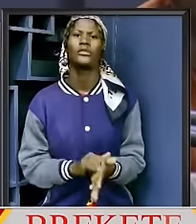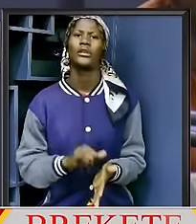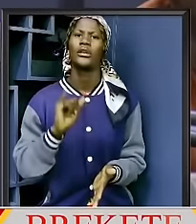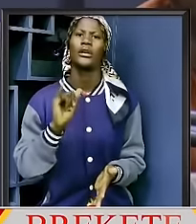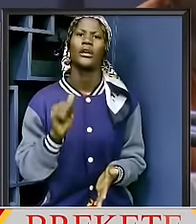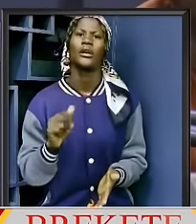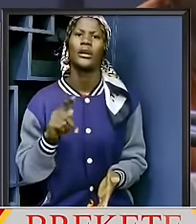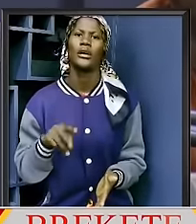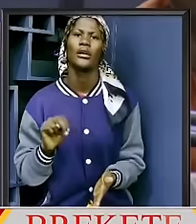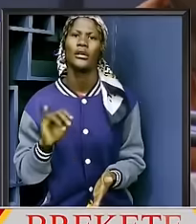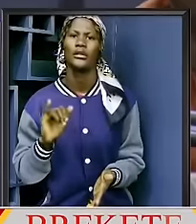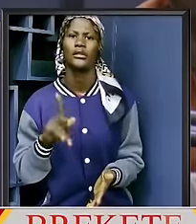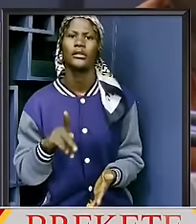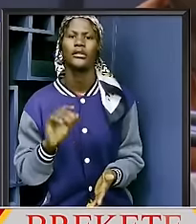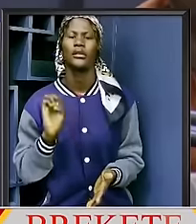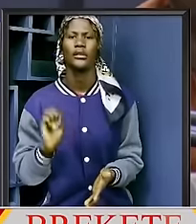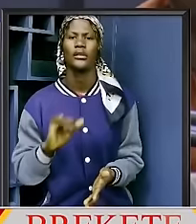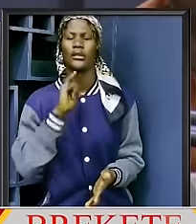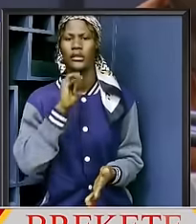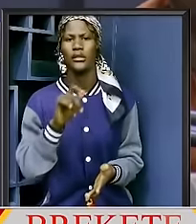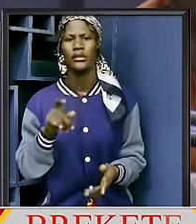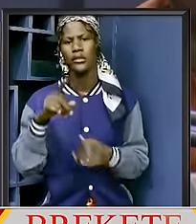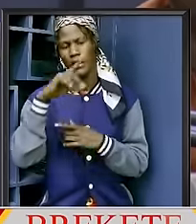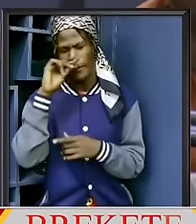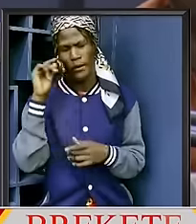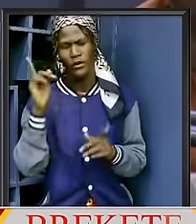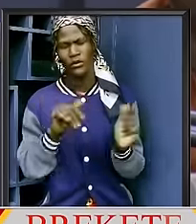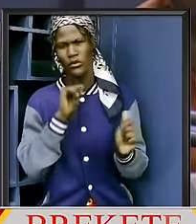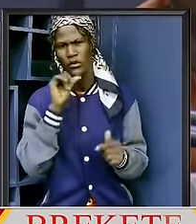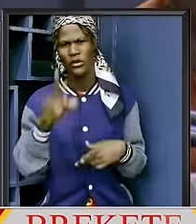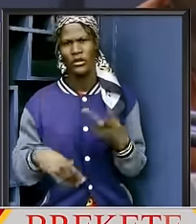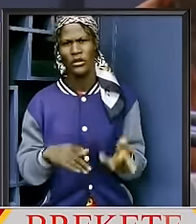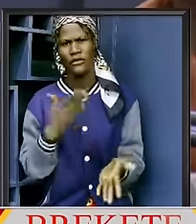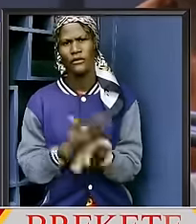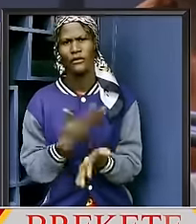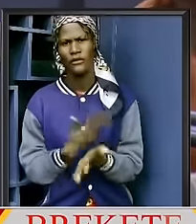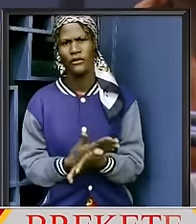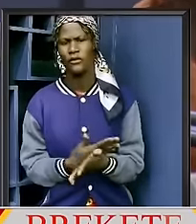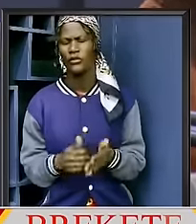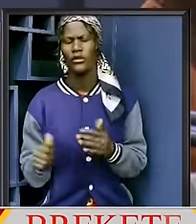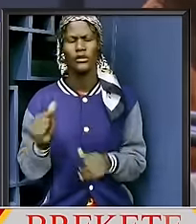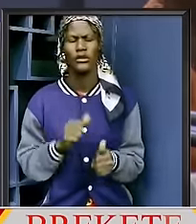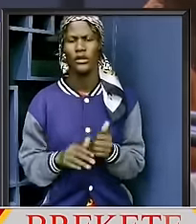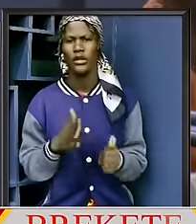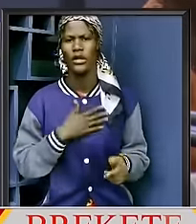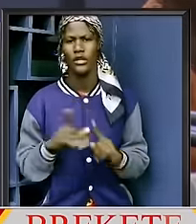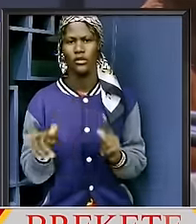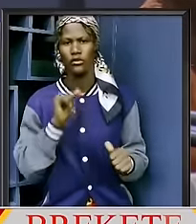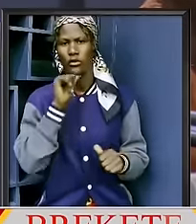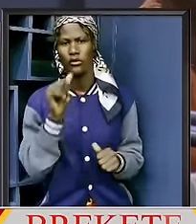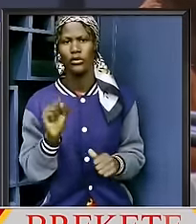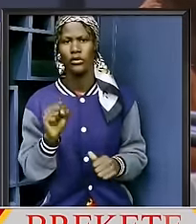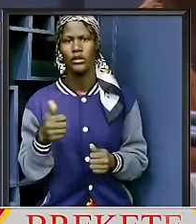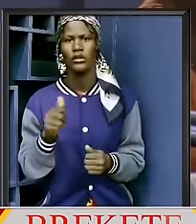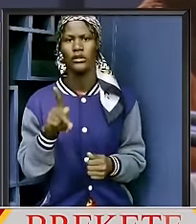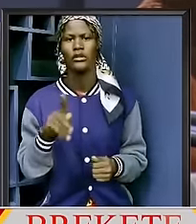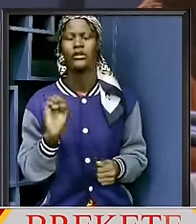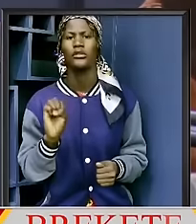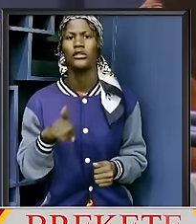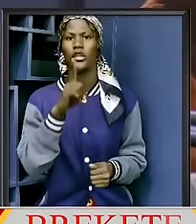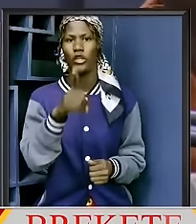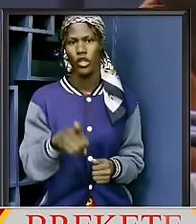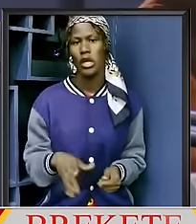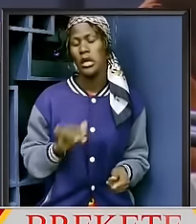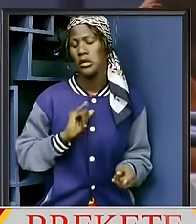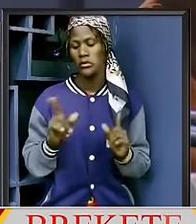TV. Don't give her money again. She's not working with us. That was August last year. And they never sack you? Up to now, I